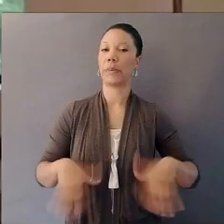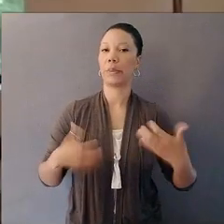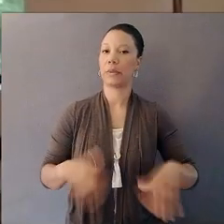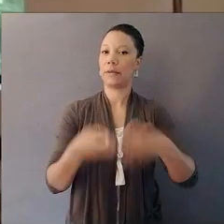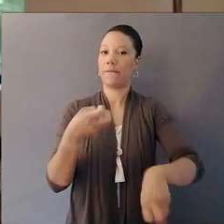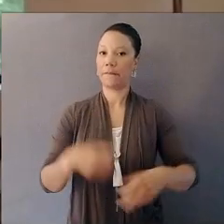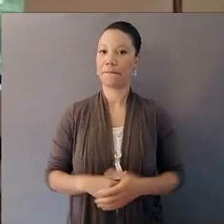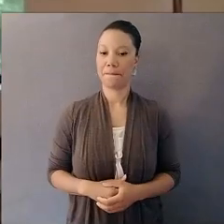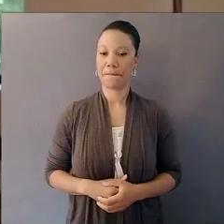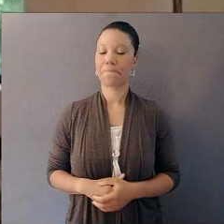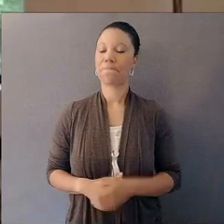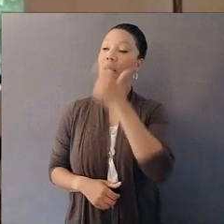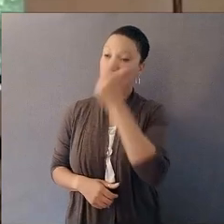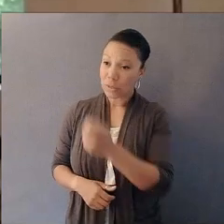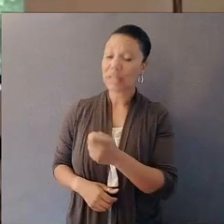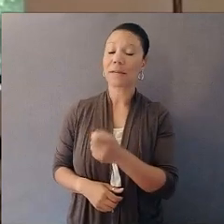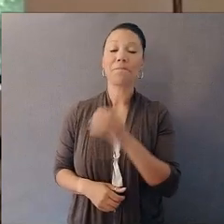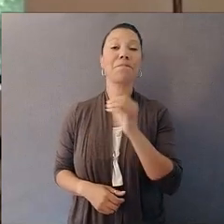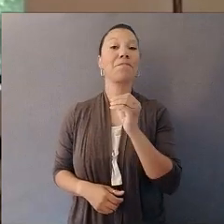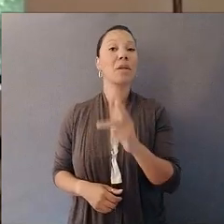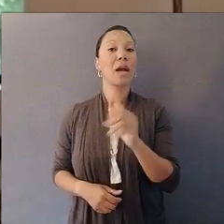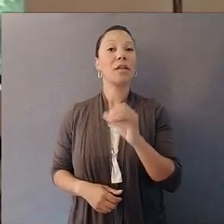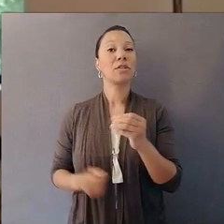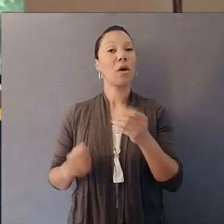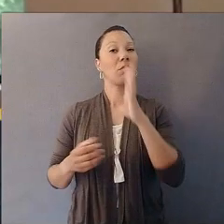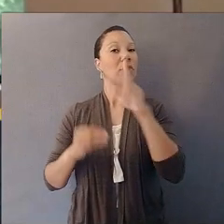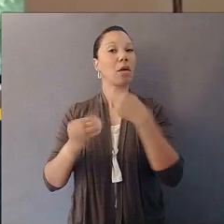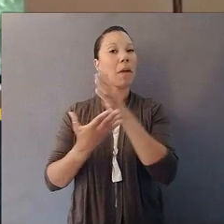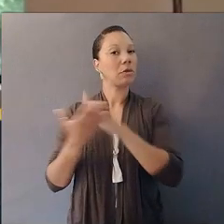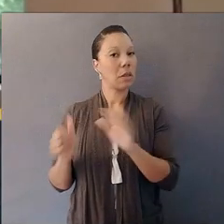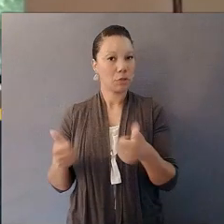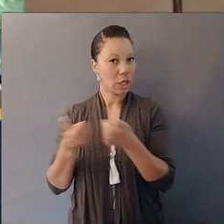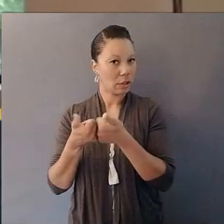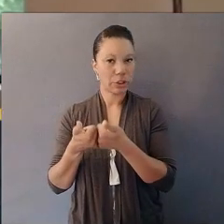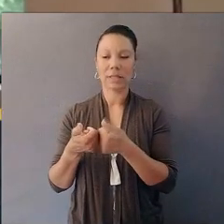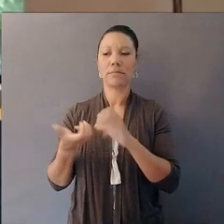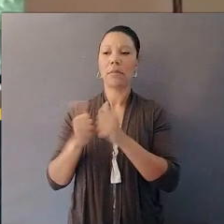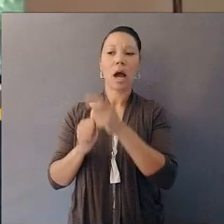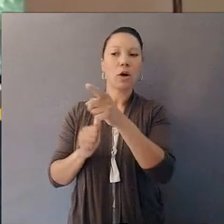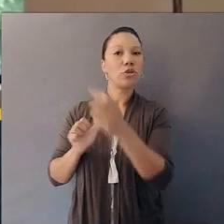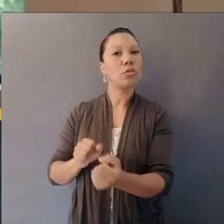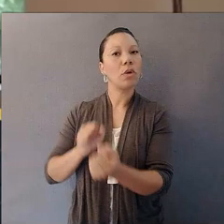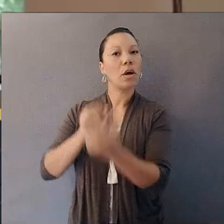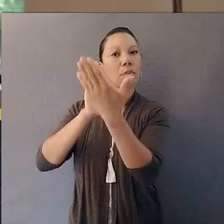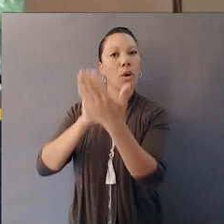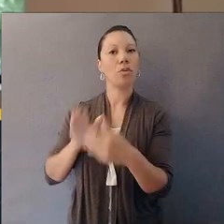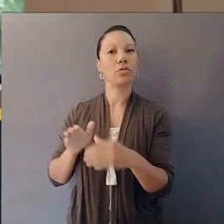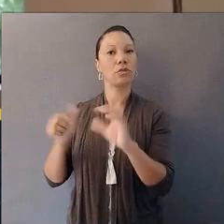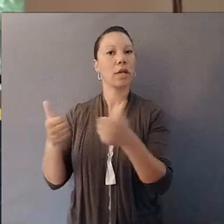Interesting, interesting. Okay, so let's talk about some of those challenges. How are you approaching challenges that